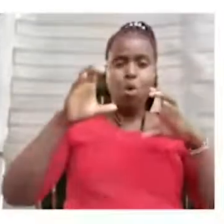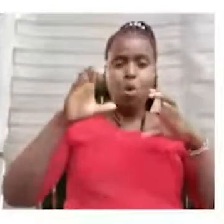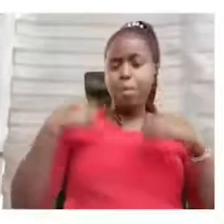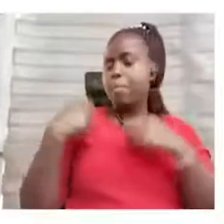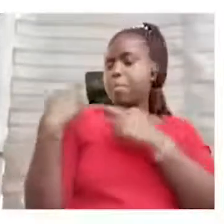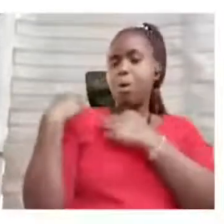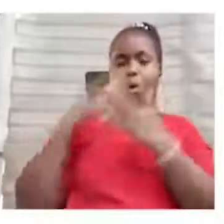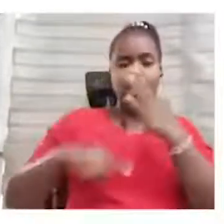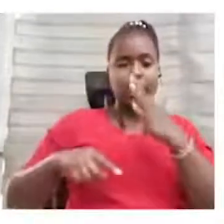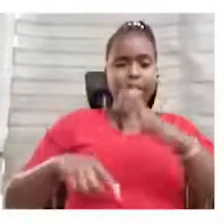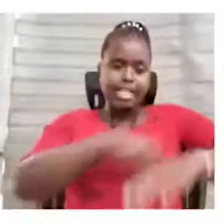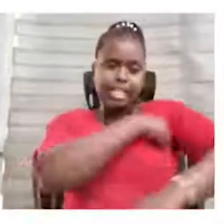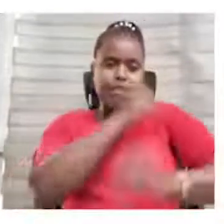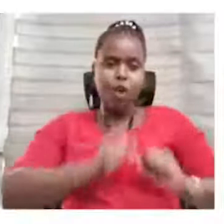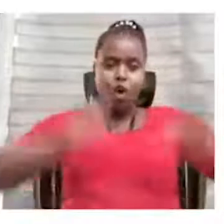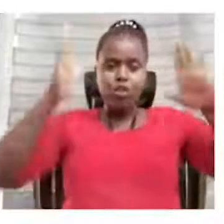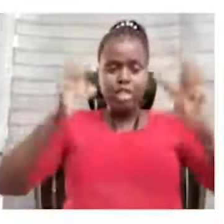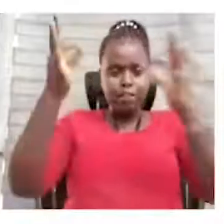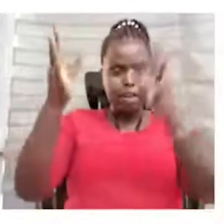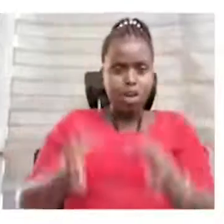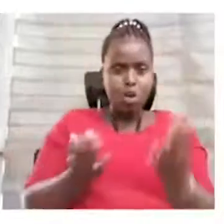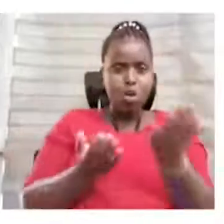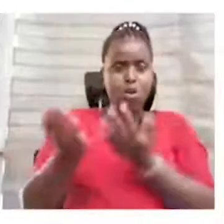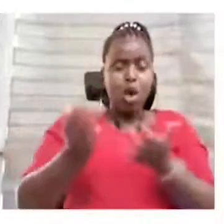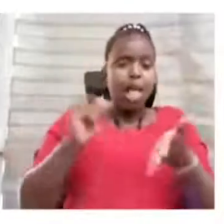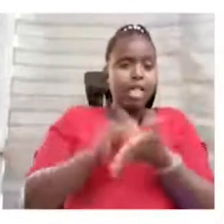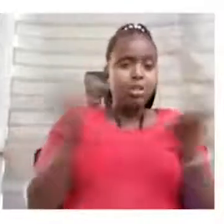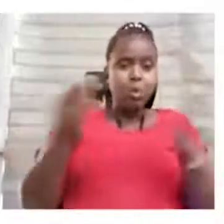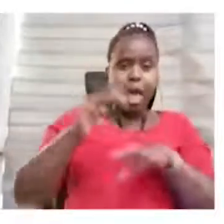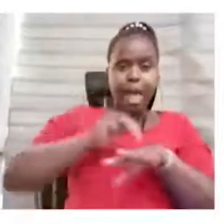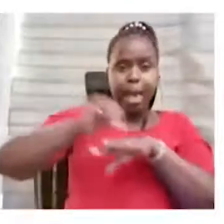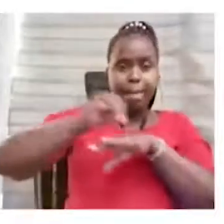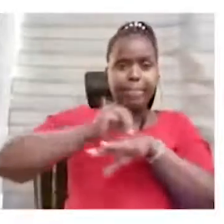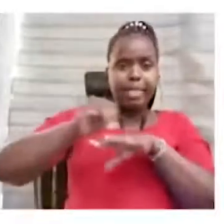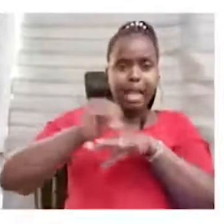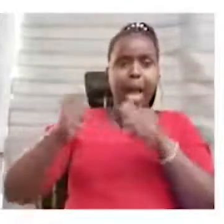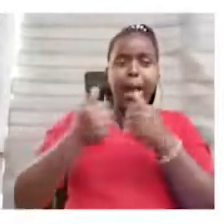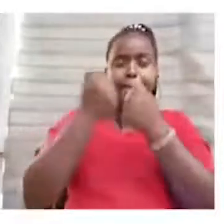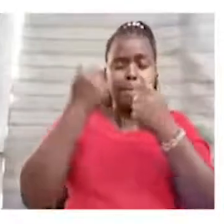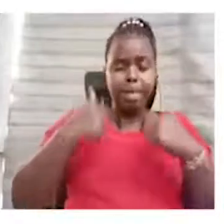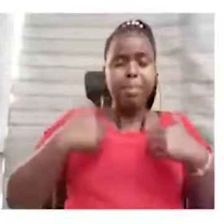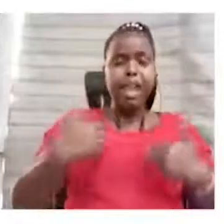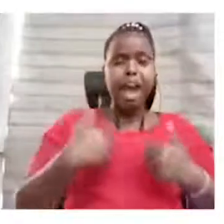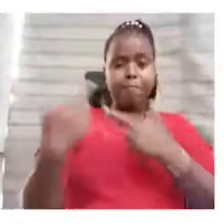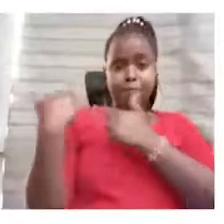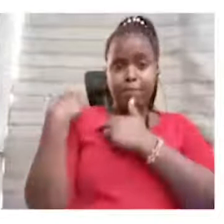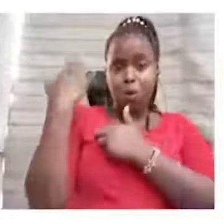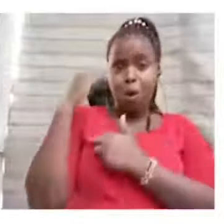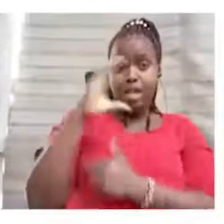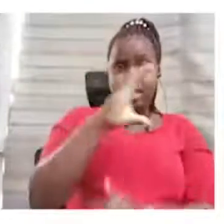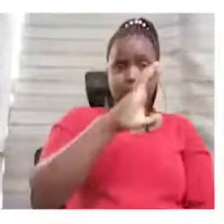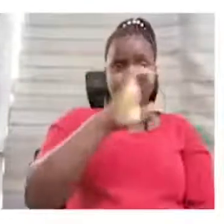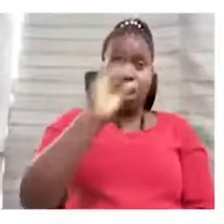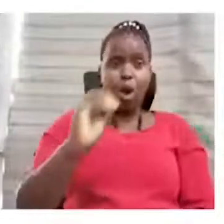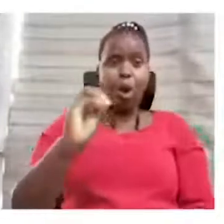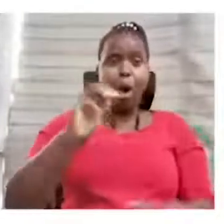Officer of Financial Services, and this is where M-Pesa sits. I do dual roles because I'm also the CEO for M-Pesa Africa, a